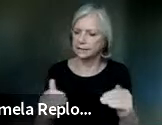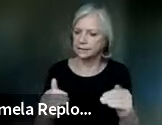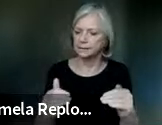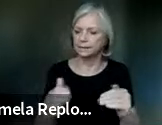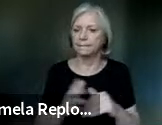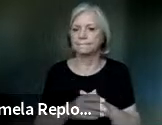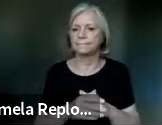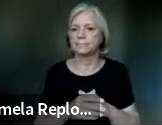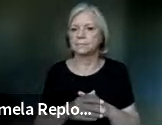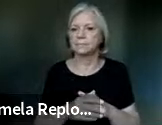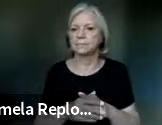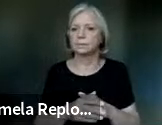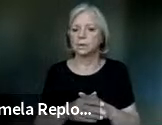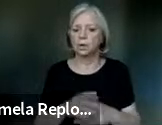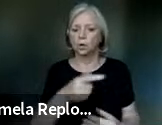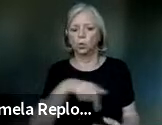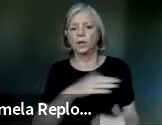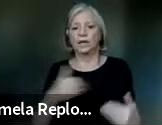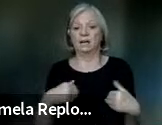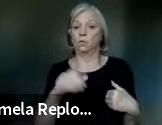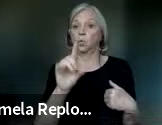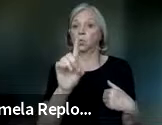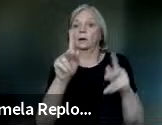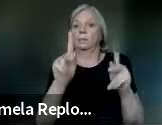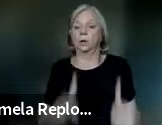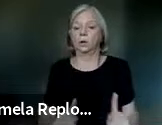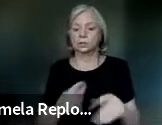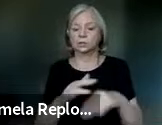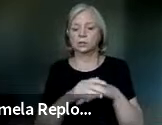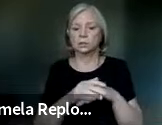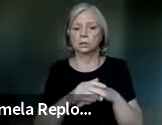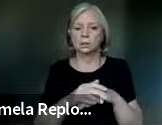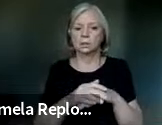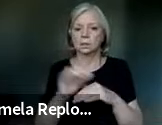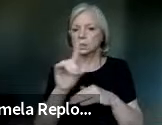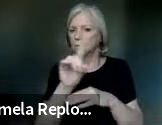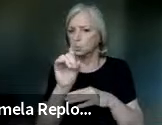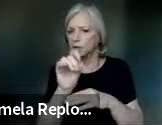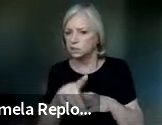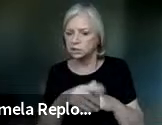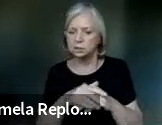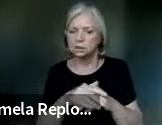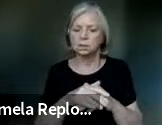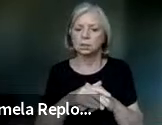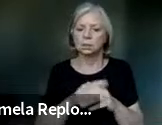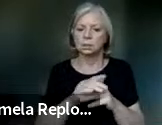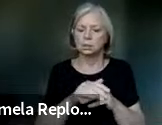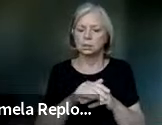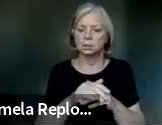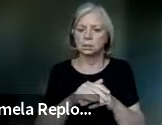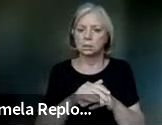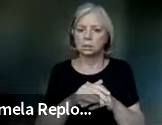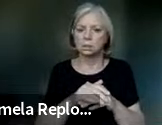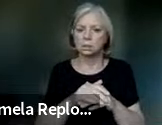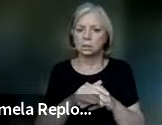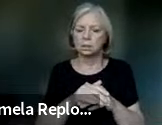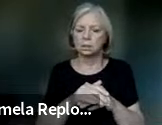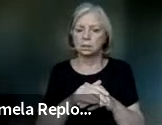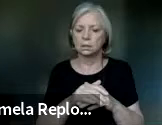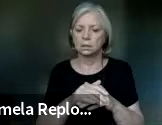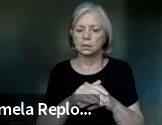We do have one person, this is kind of I'd be interested to hear what people may be doing right now, but it was something that one questioner asked